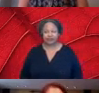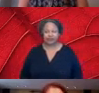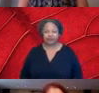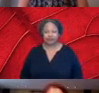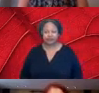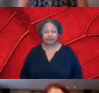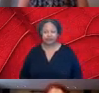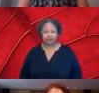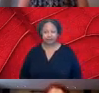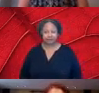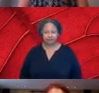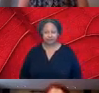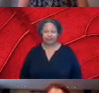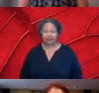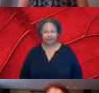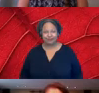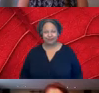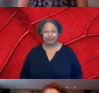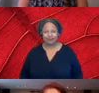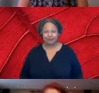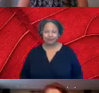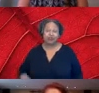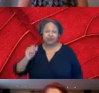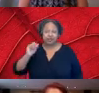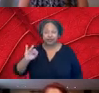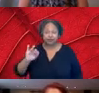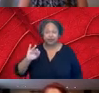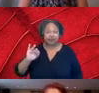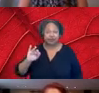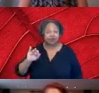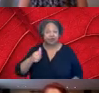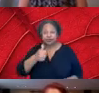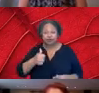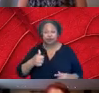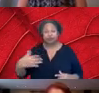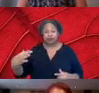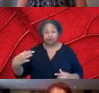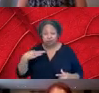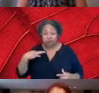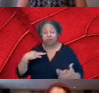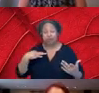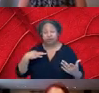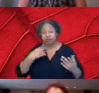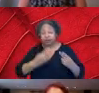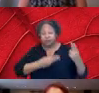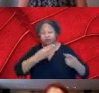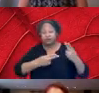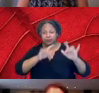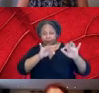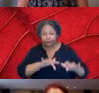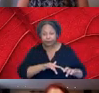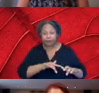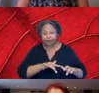Just that, you know, if there's any questions along the way in the process, if you